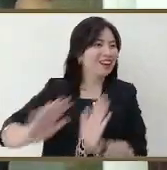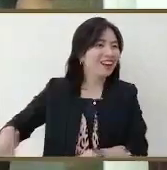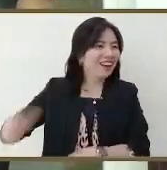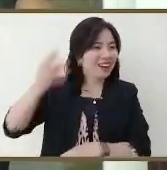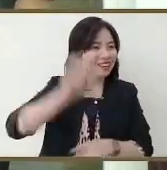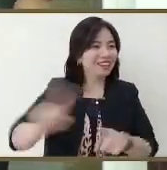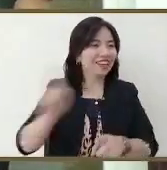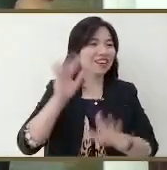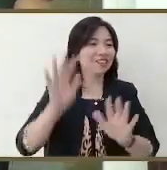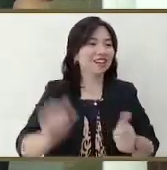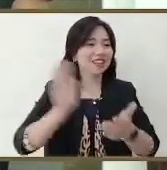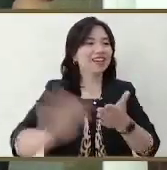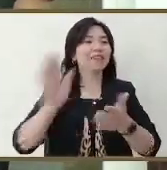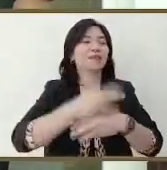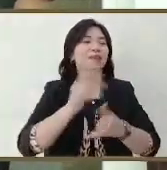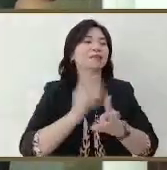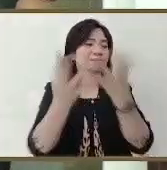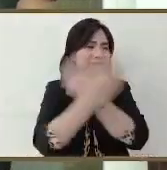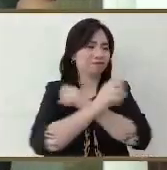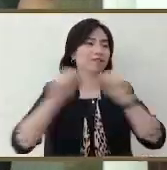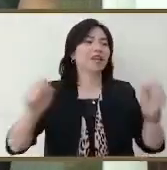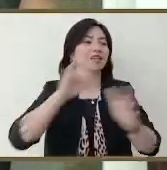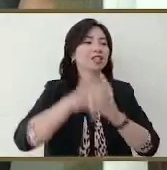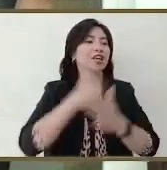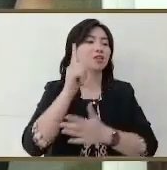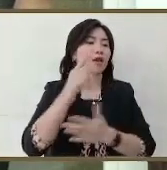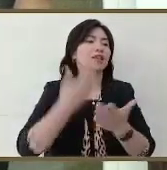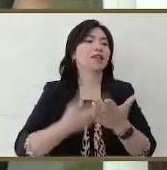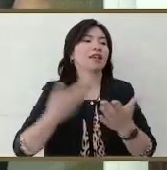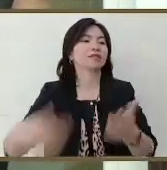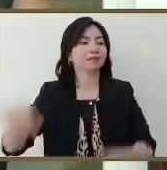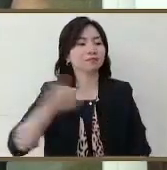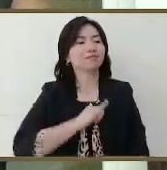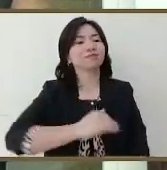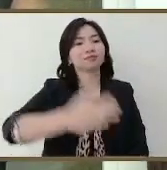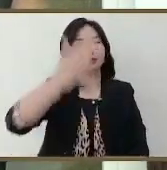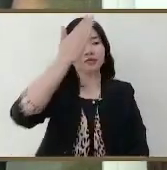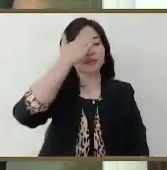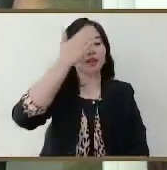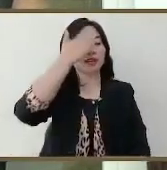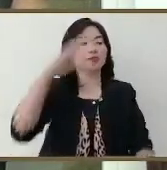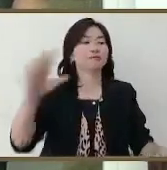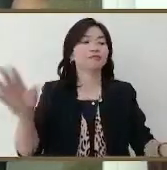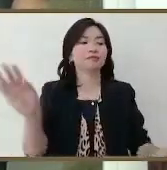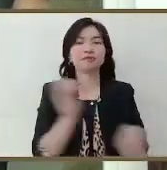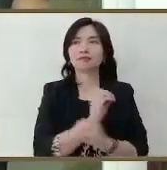him? What can cleanse and make me whole? Just one thing I know.